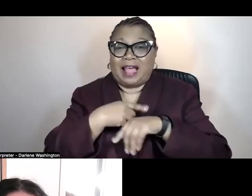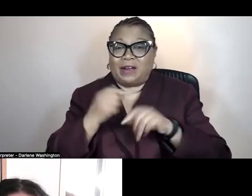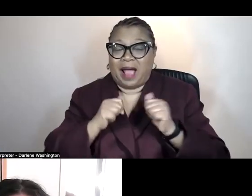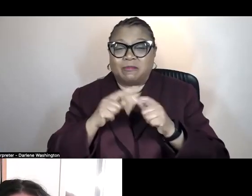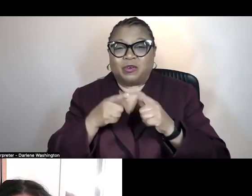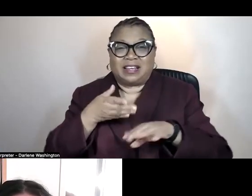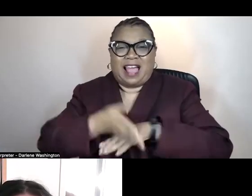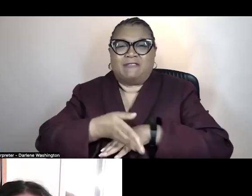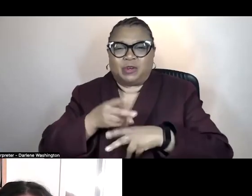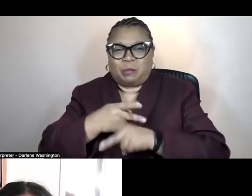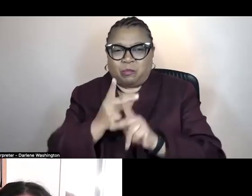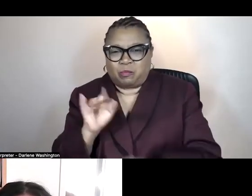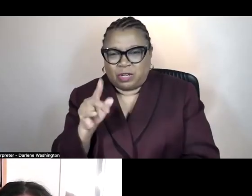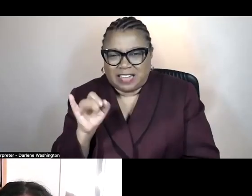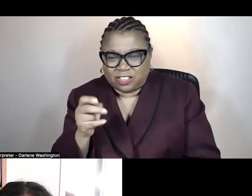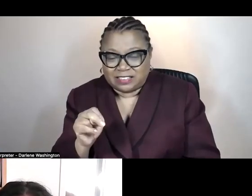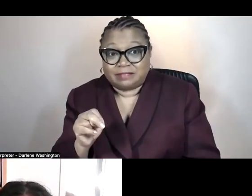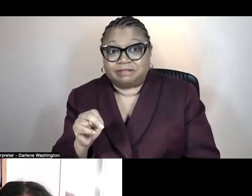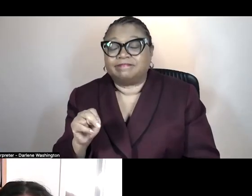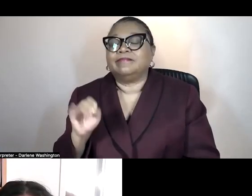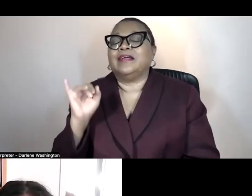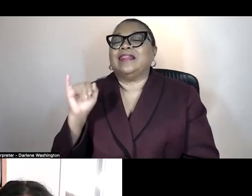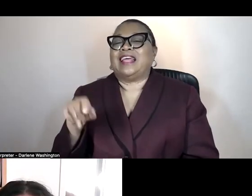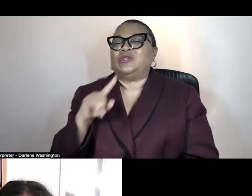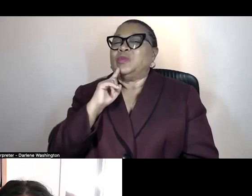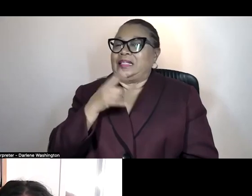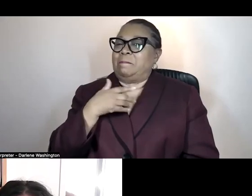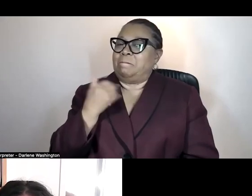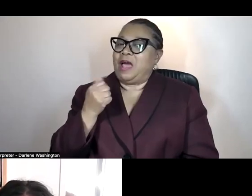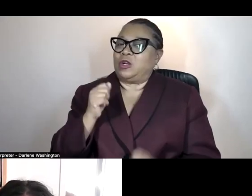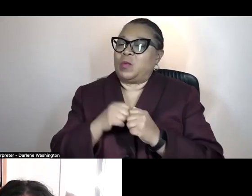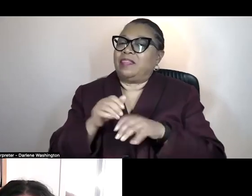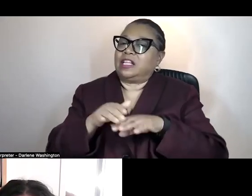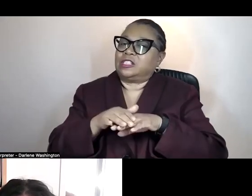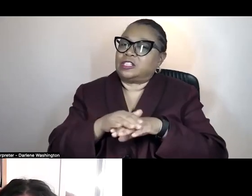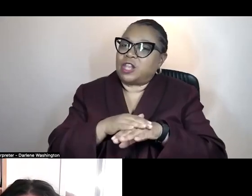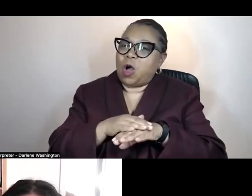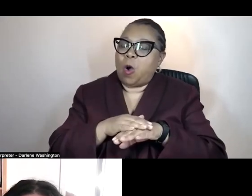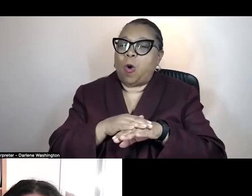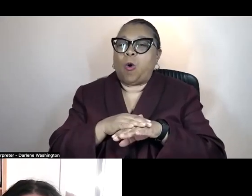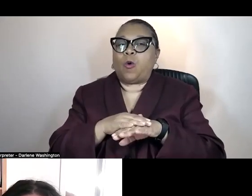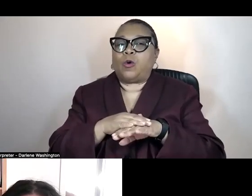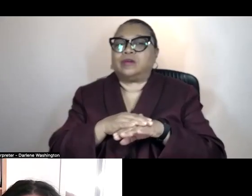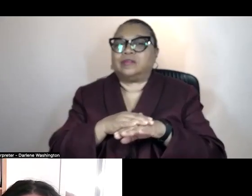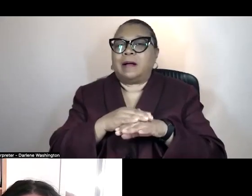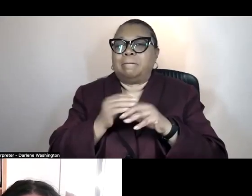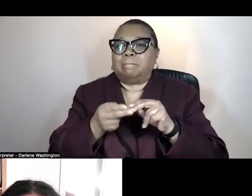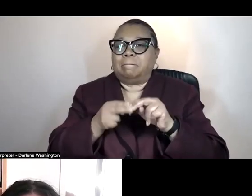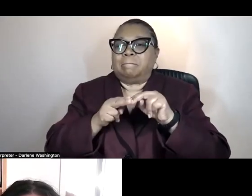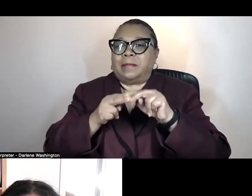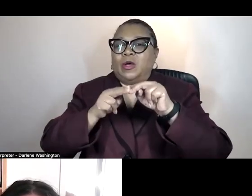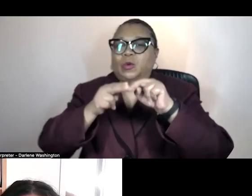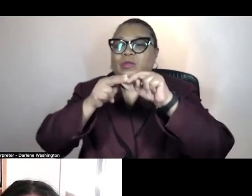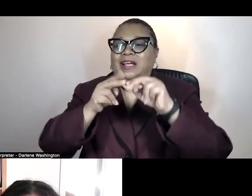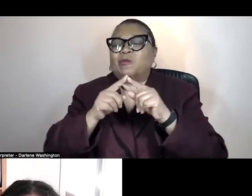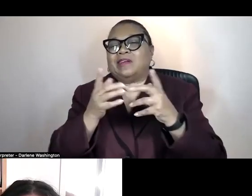post-production? So I think that's a case where you're really better off with the kind of like slow organic building